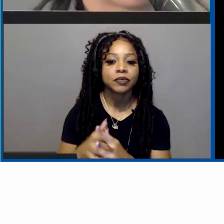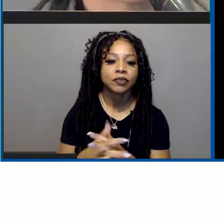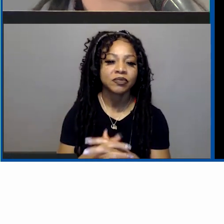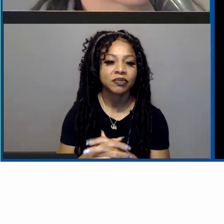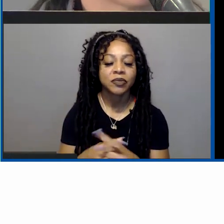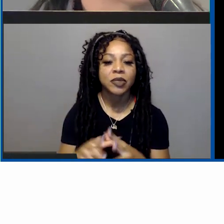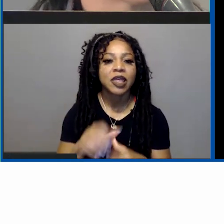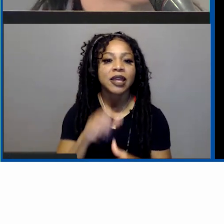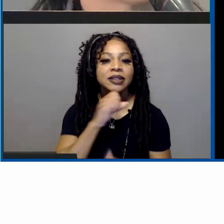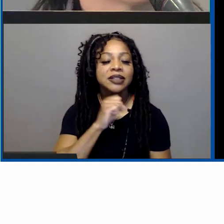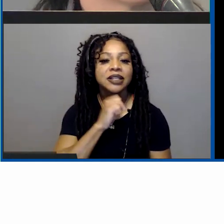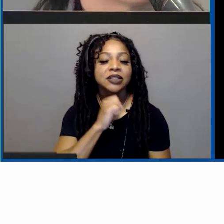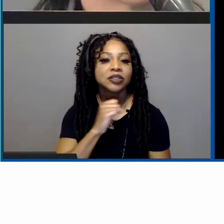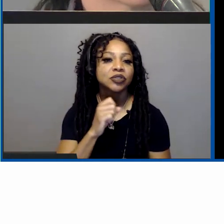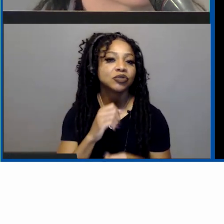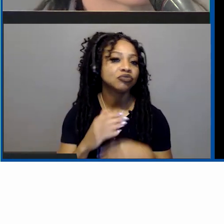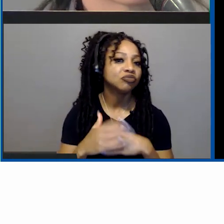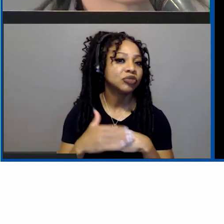What's the youngest age?